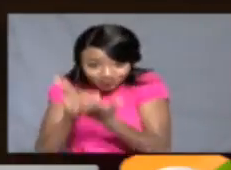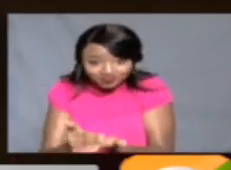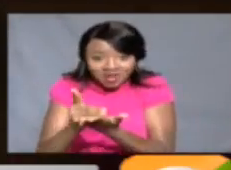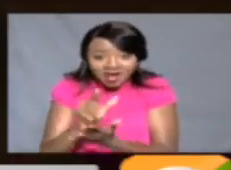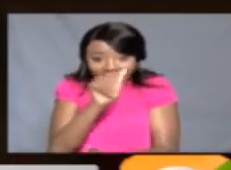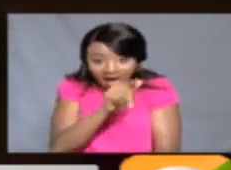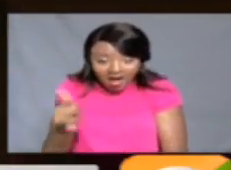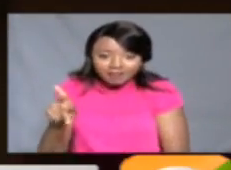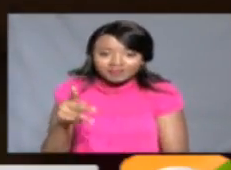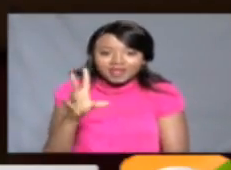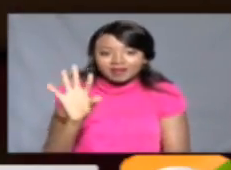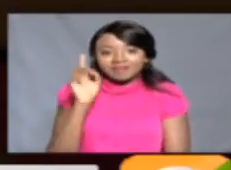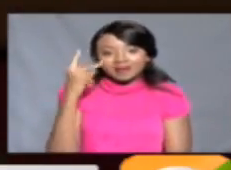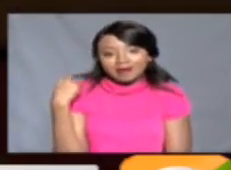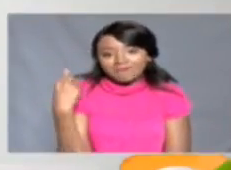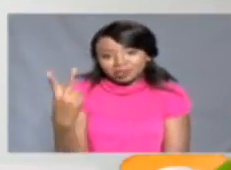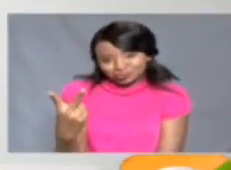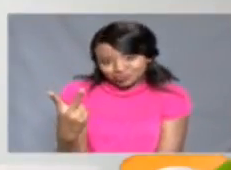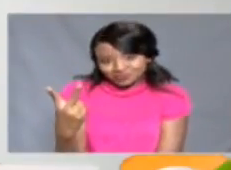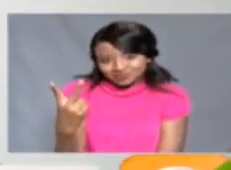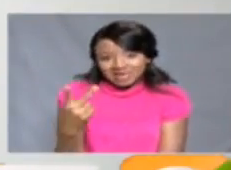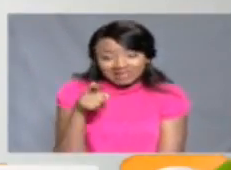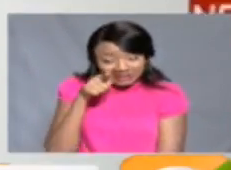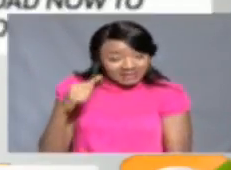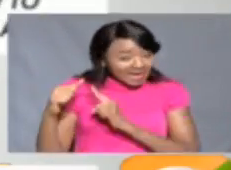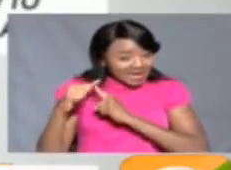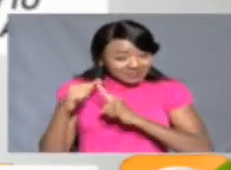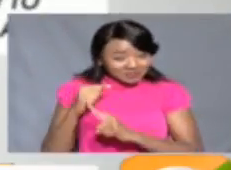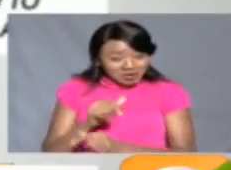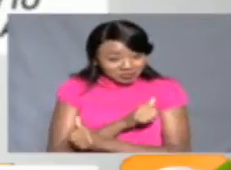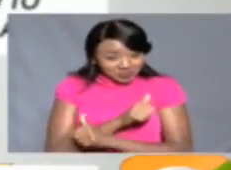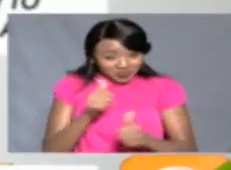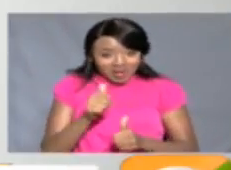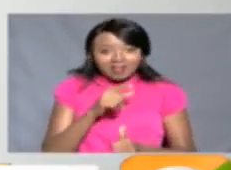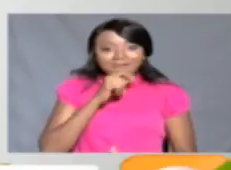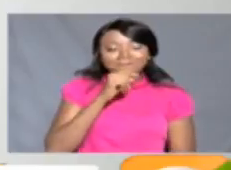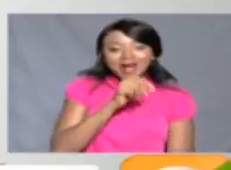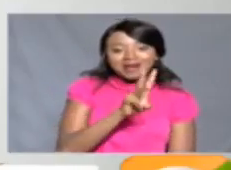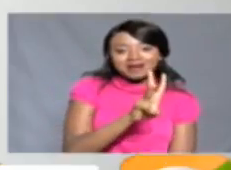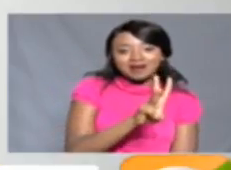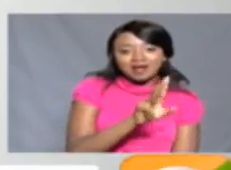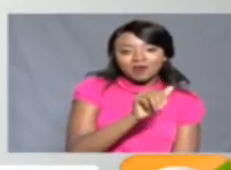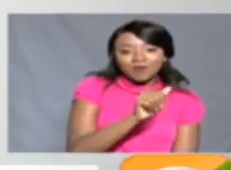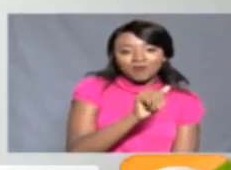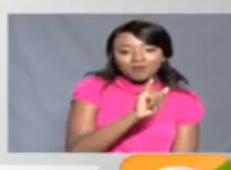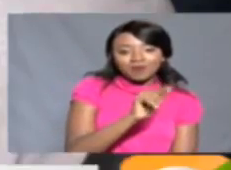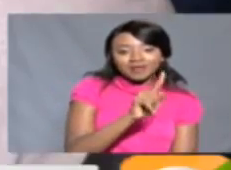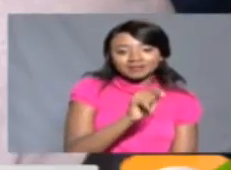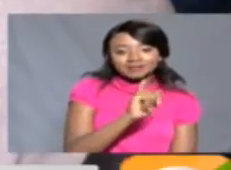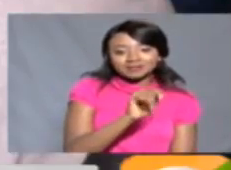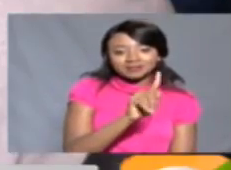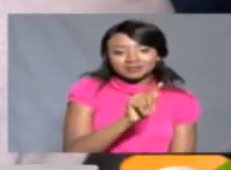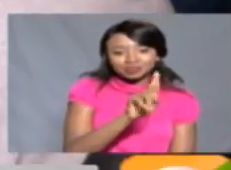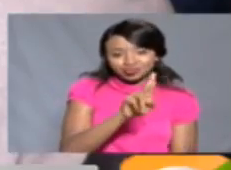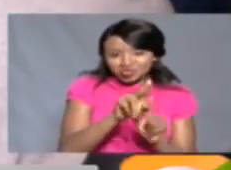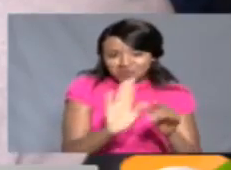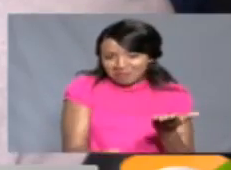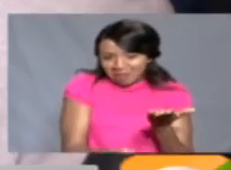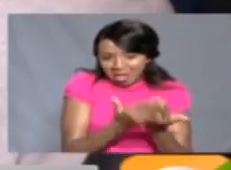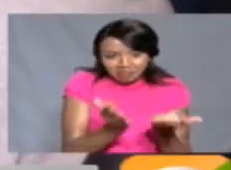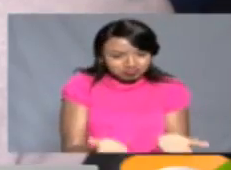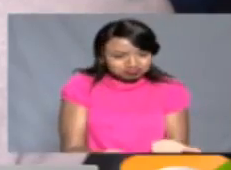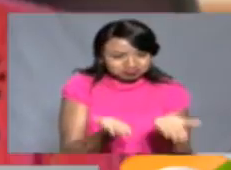option two. To make your experience even better, Waititu says Viusasa has made a number of improvements to its